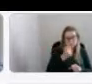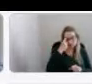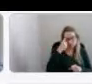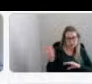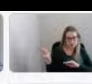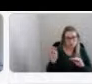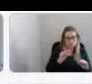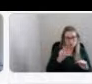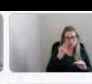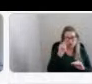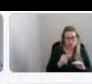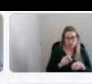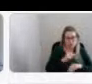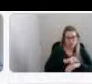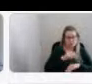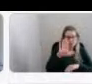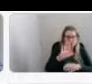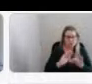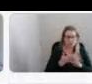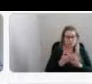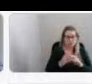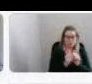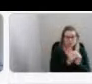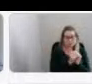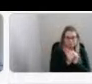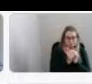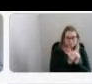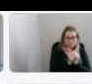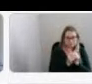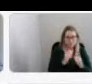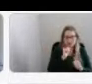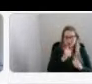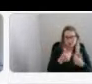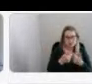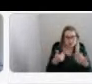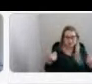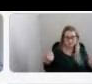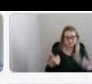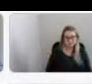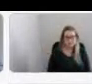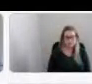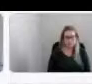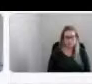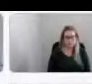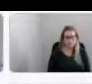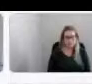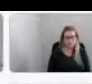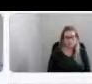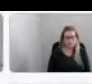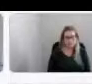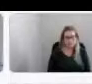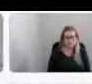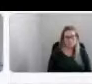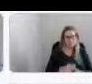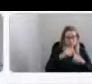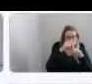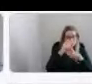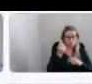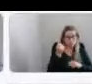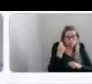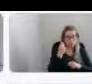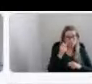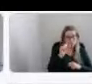mountain communities together and not divide them although unique sunny